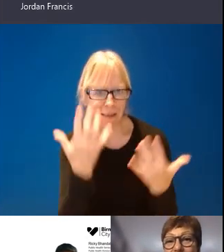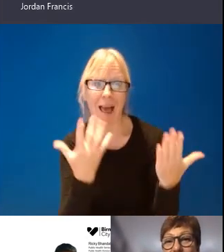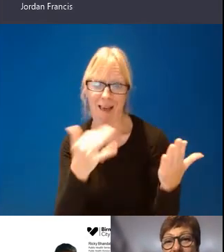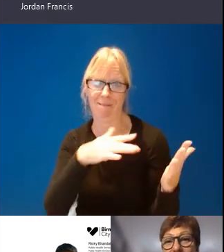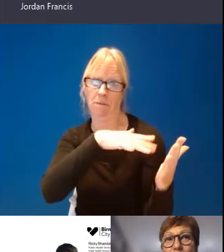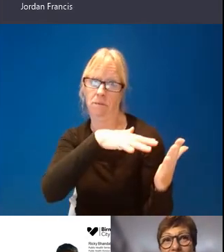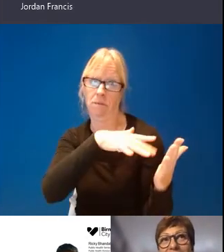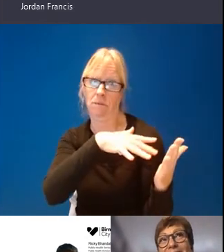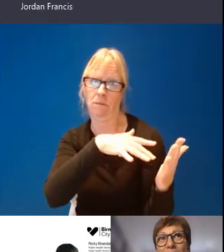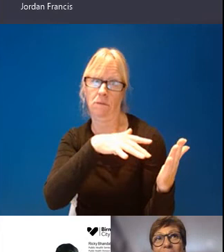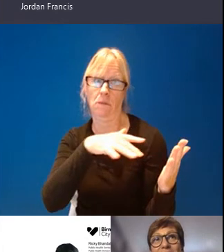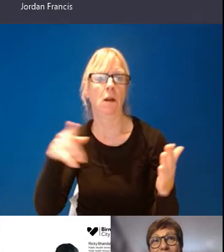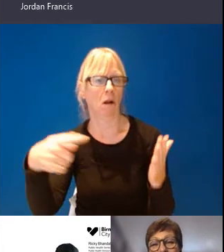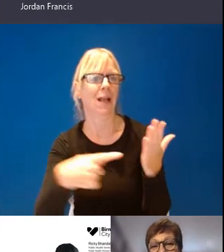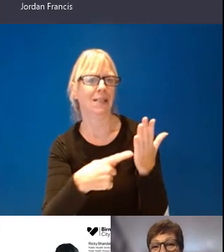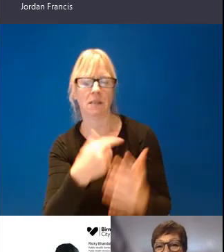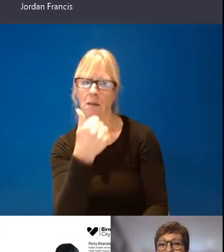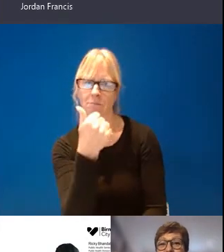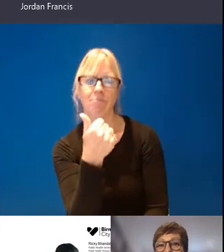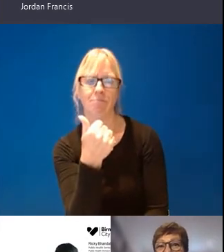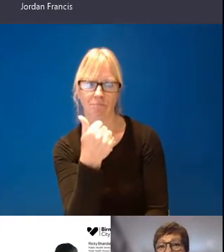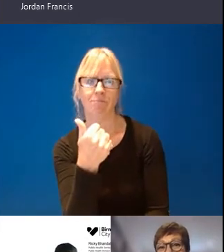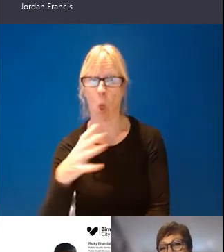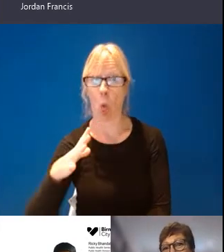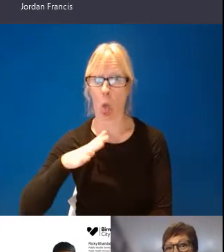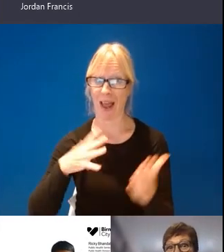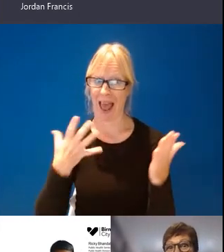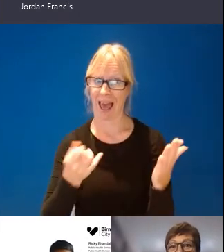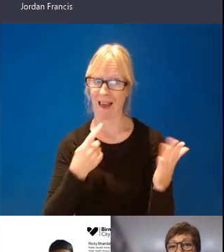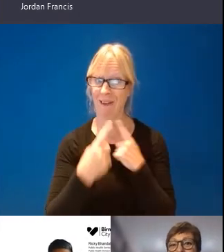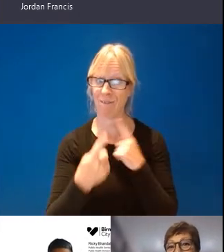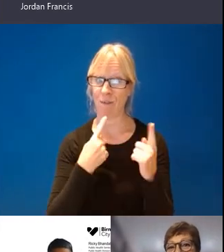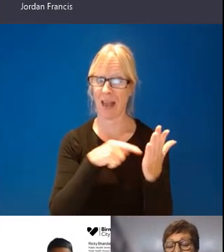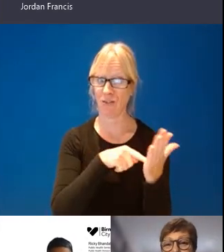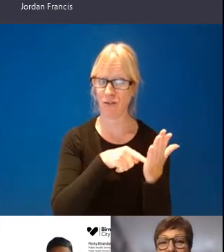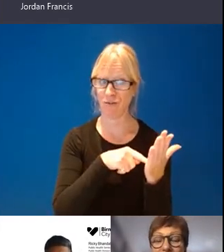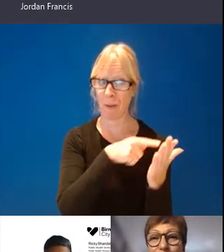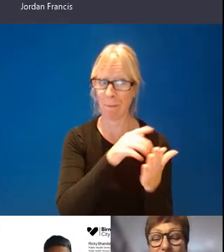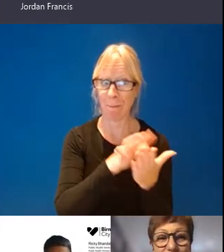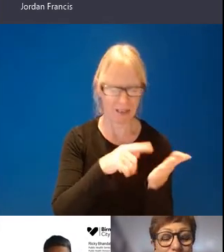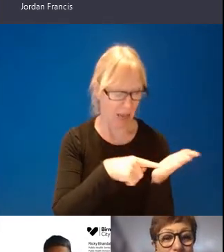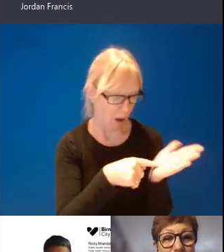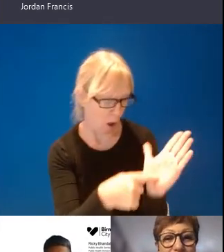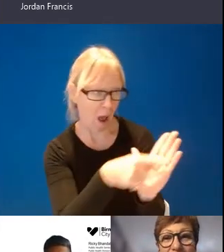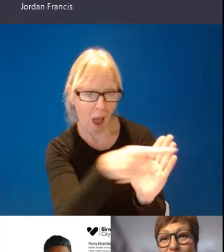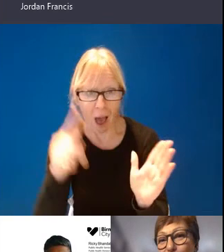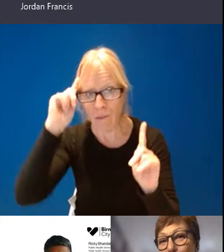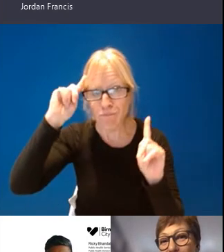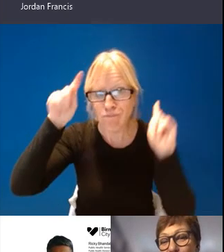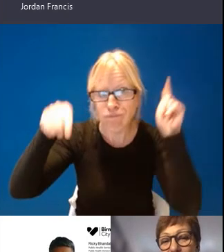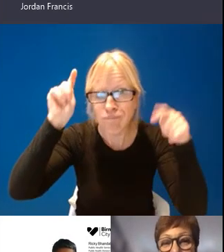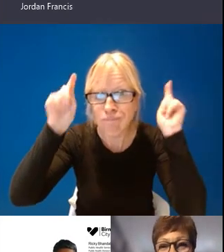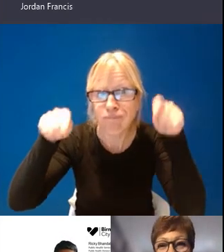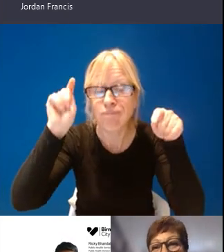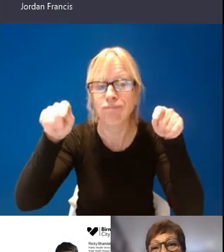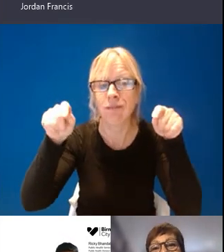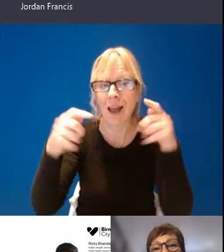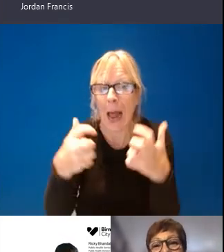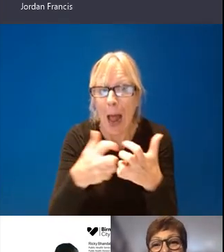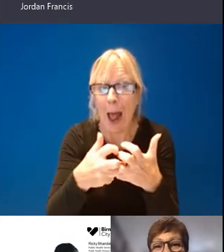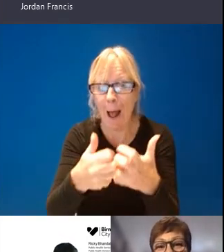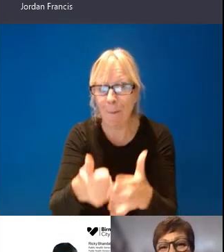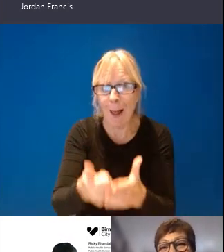That's really great, isn't it? That already the information in the profiles is sparking ideas about what we can do with it to help make things better for people and change the way we deliver